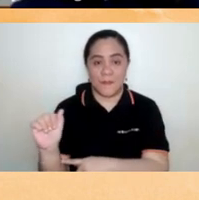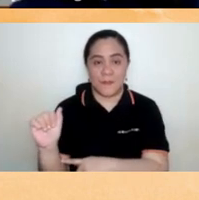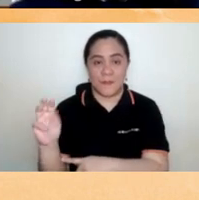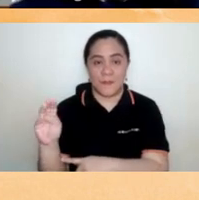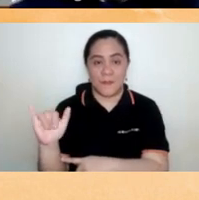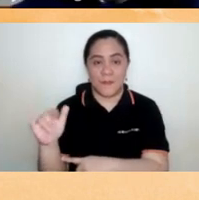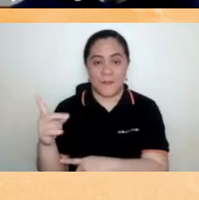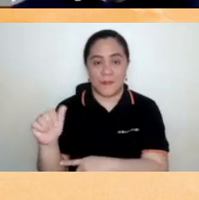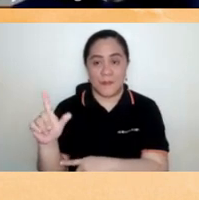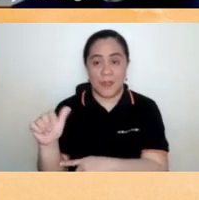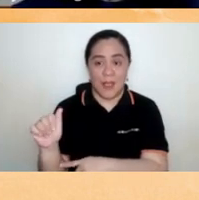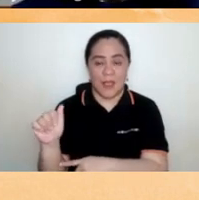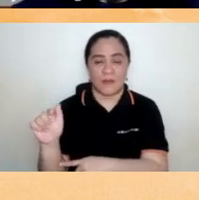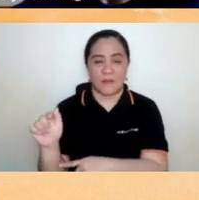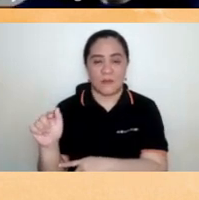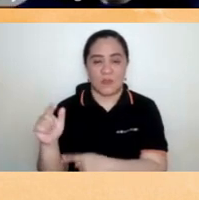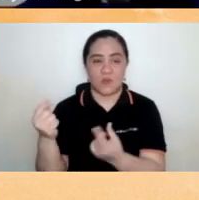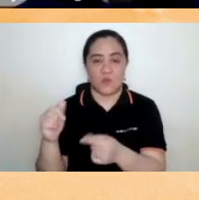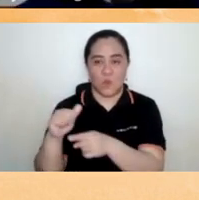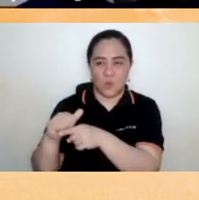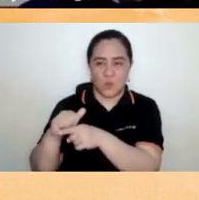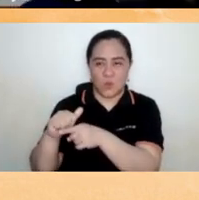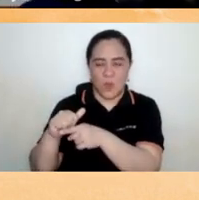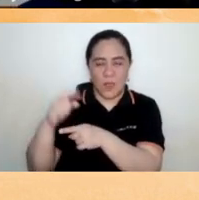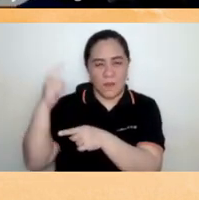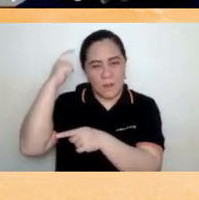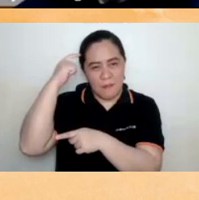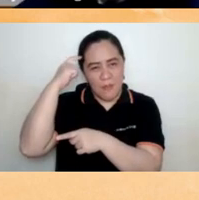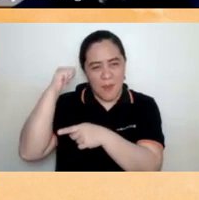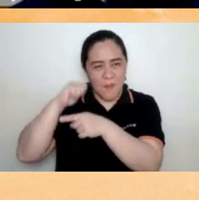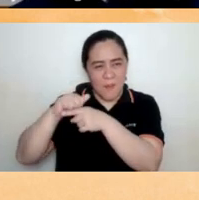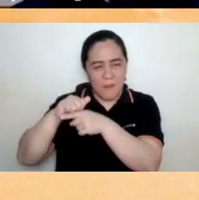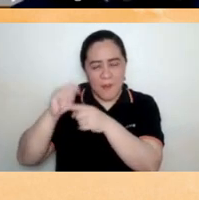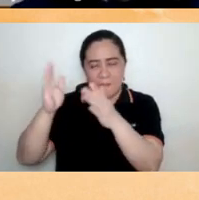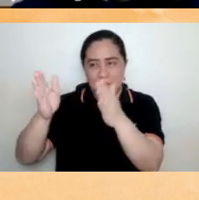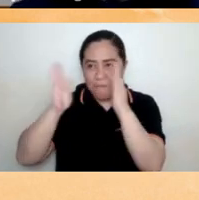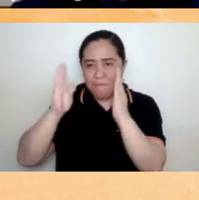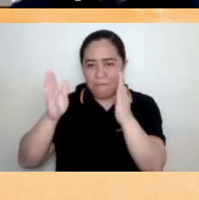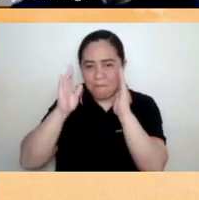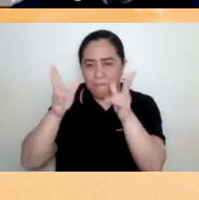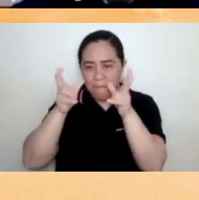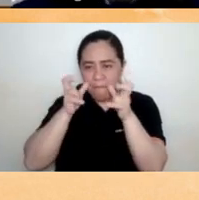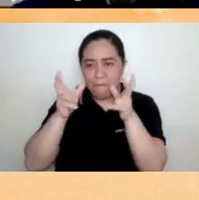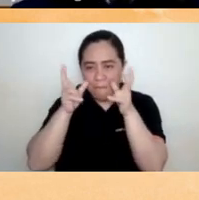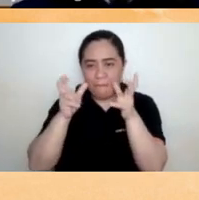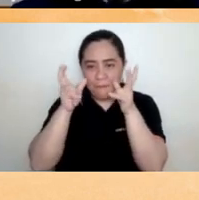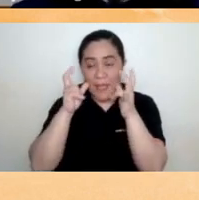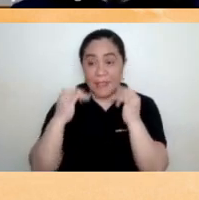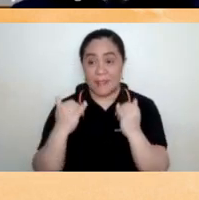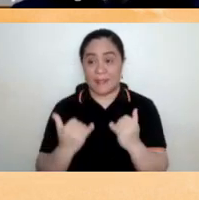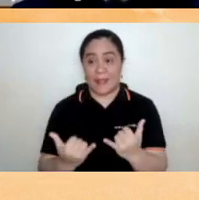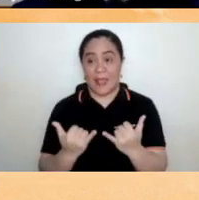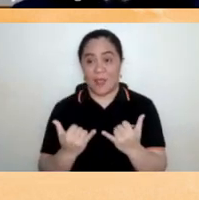mindfulness. It's training the brain to pay attention to the present moment